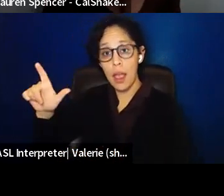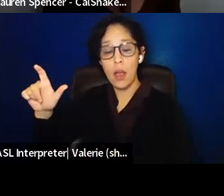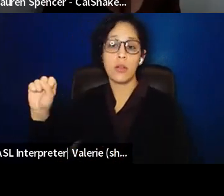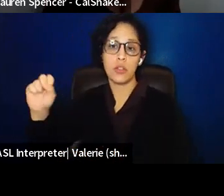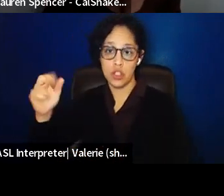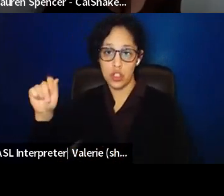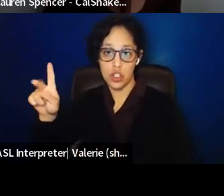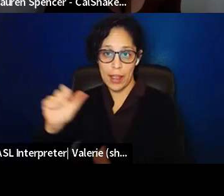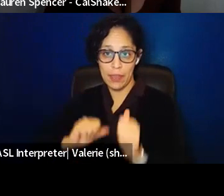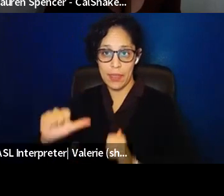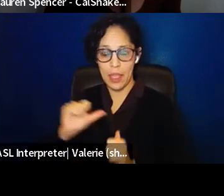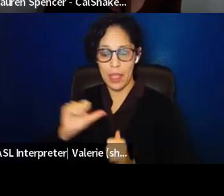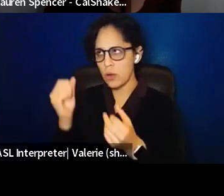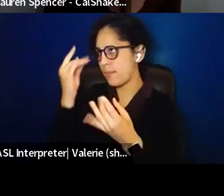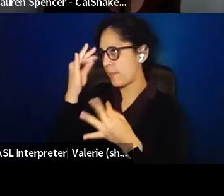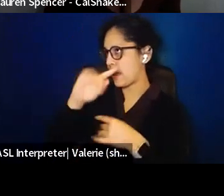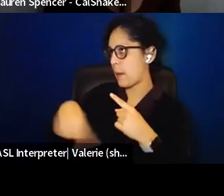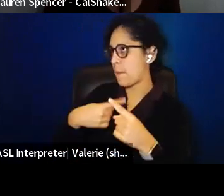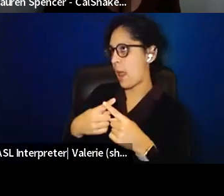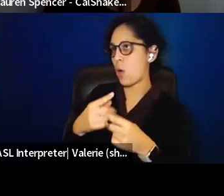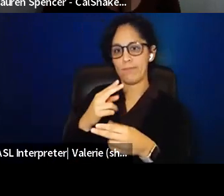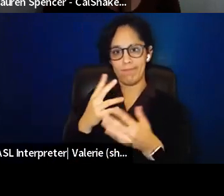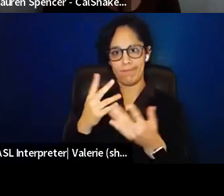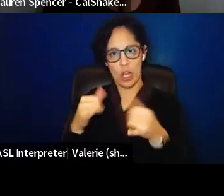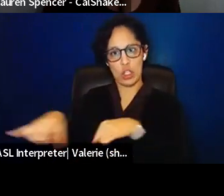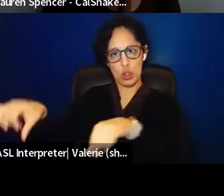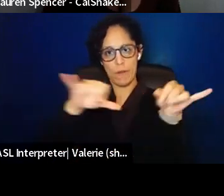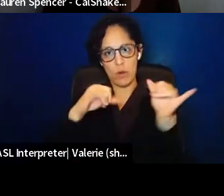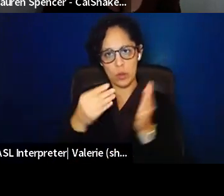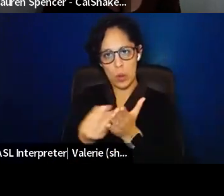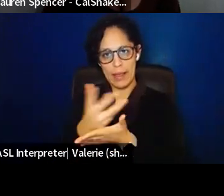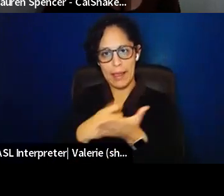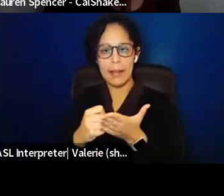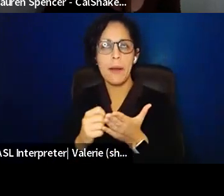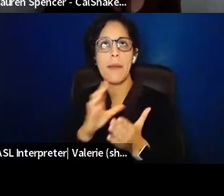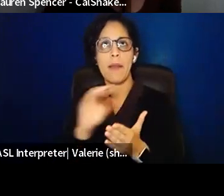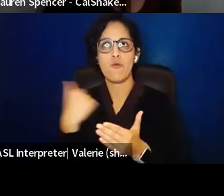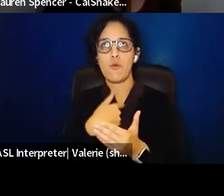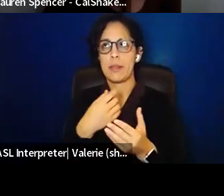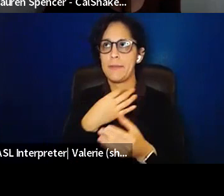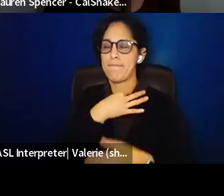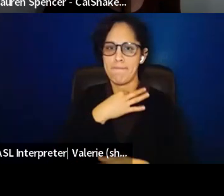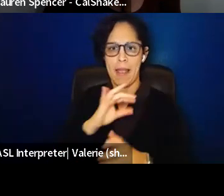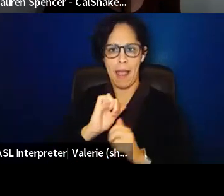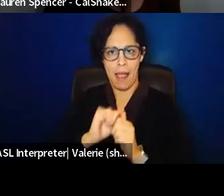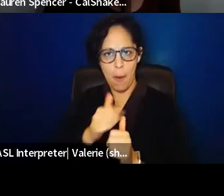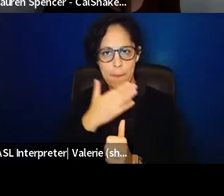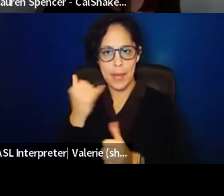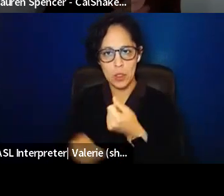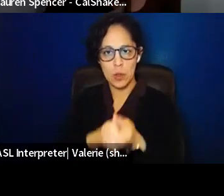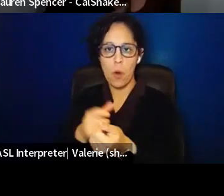with a conversation of universal income. And there was a question of how to support freelance artists and how